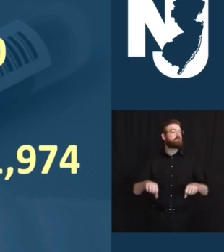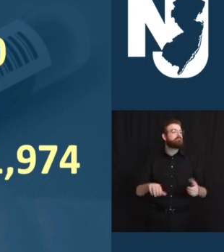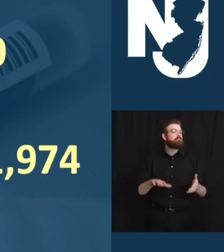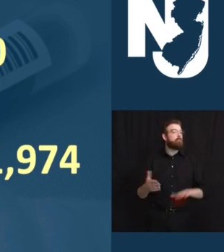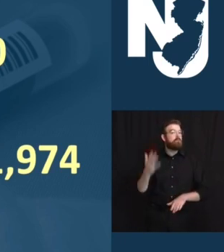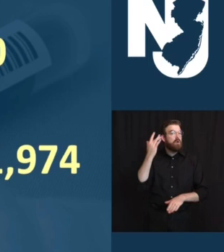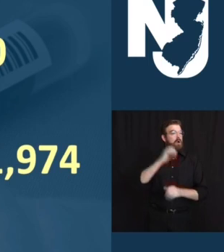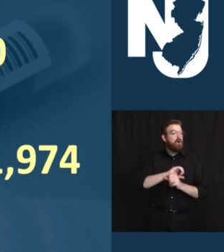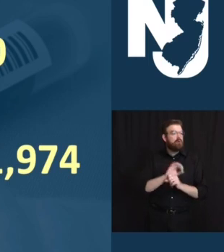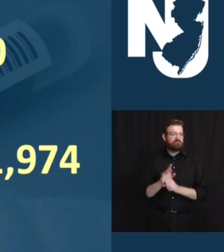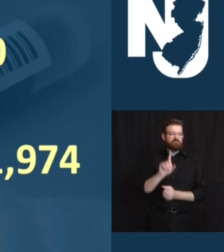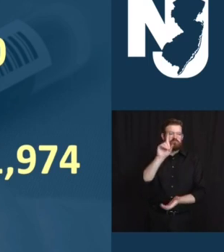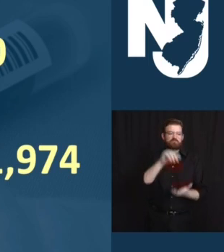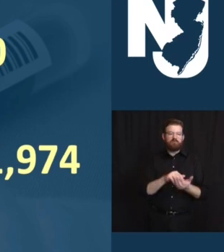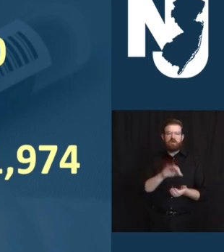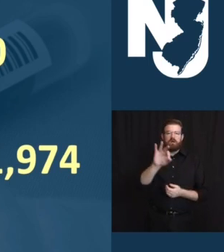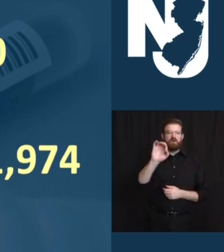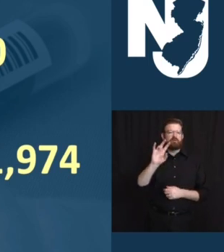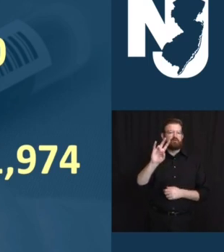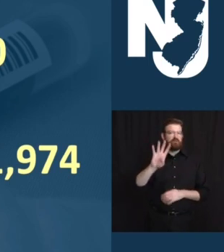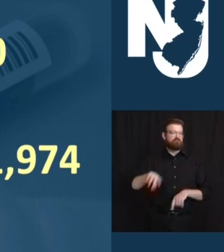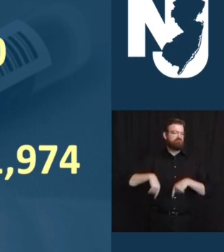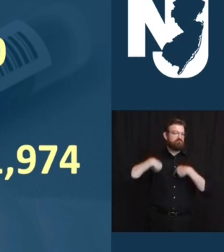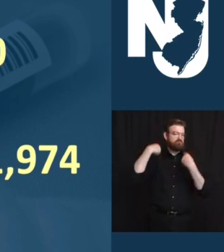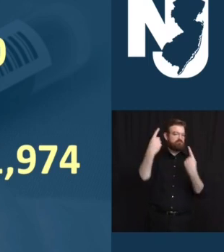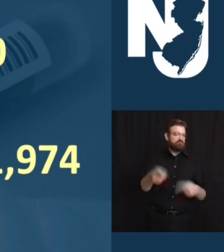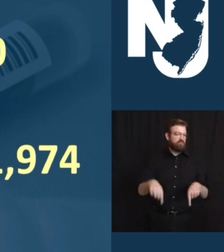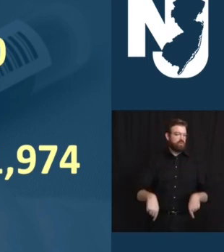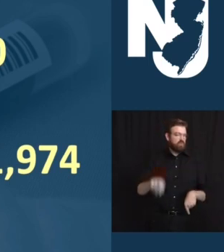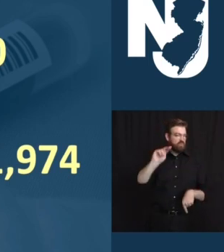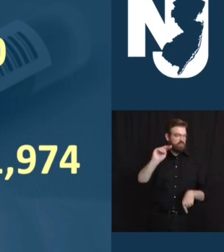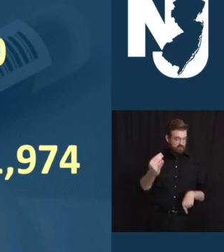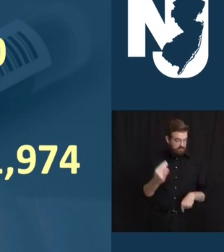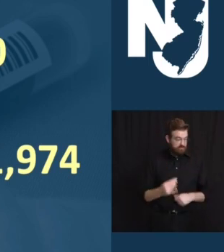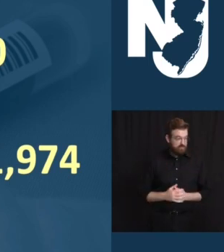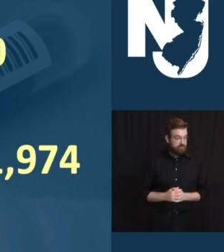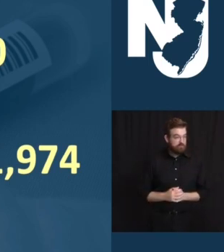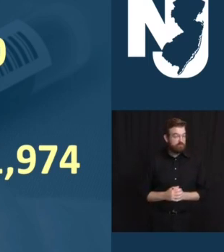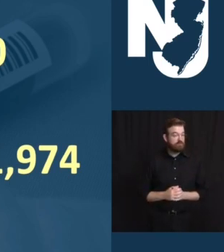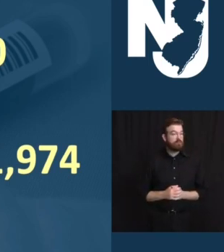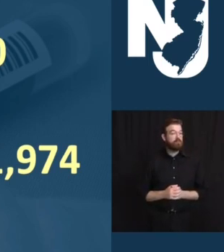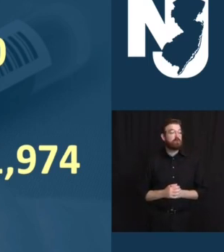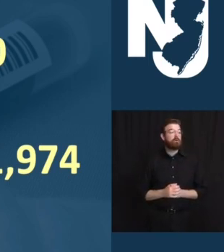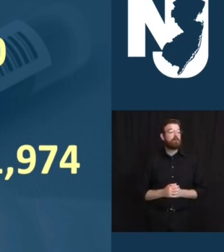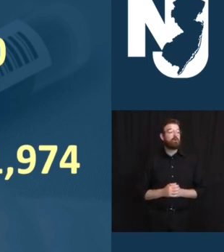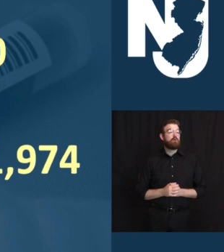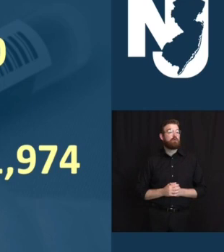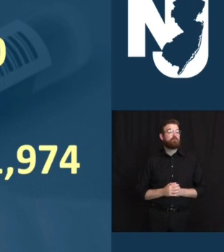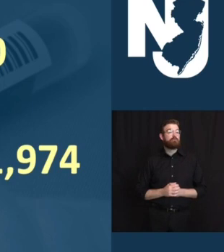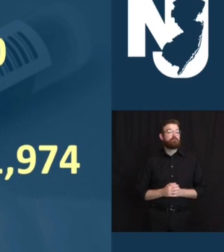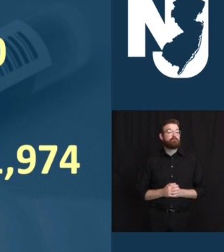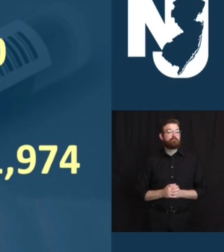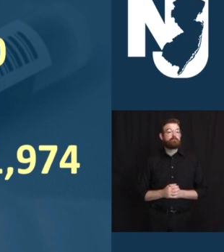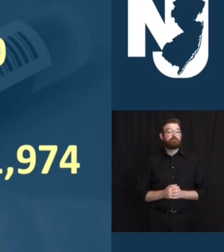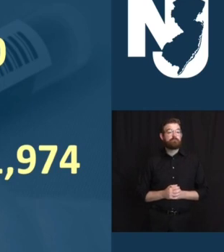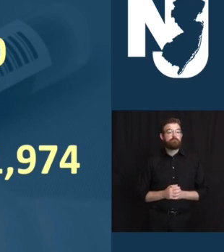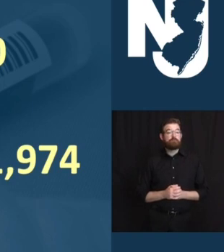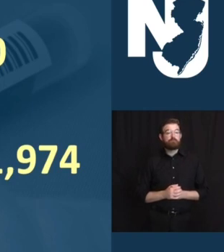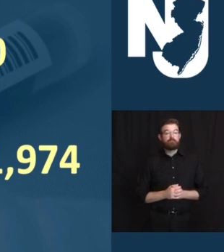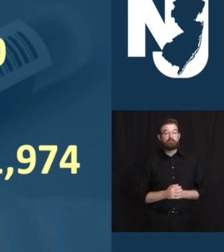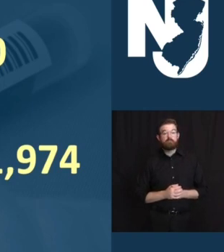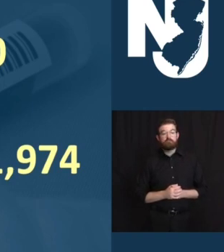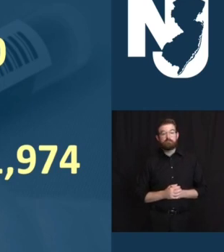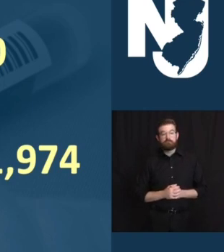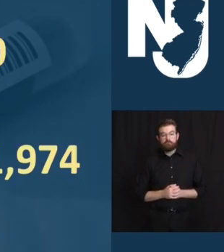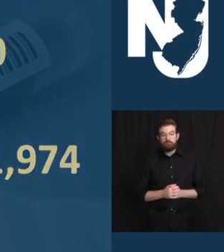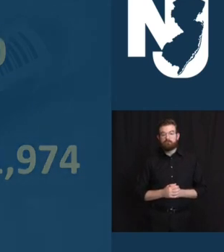and remains at 1,974. So of those we've lost, let's remember a few as we do each day. I want to